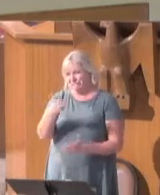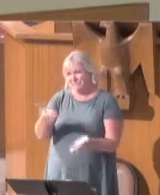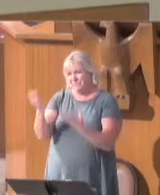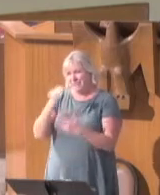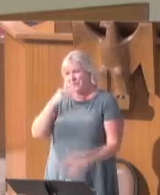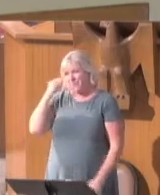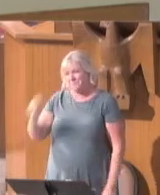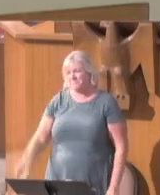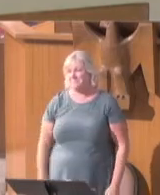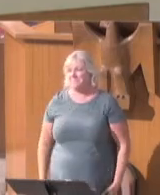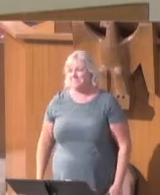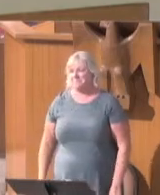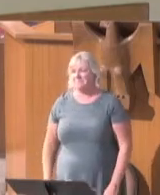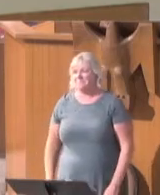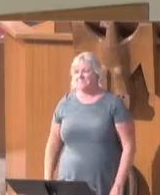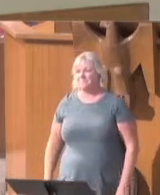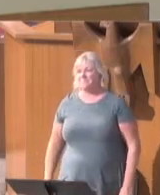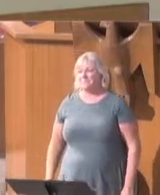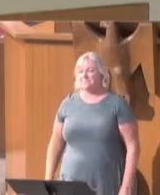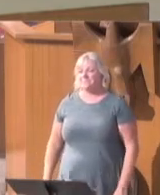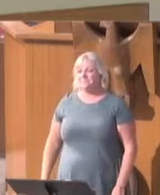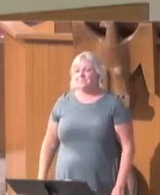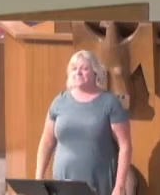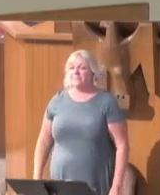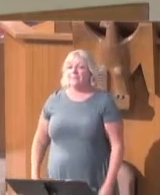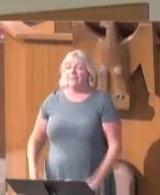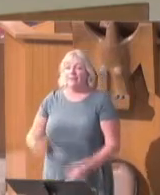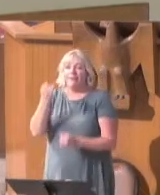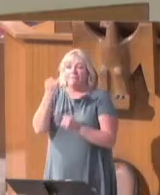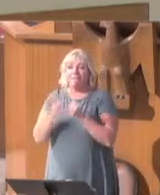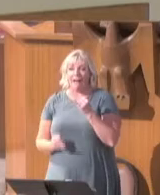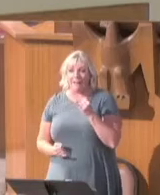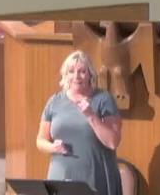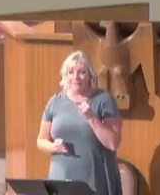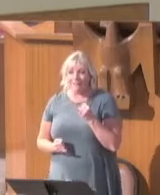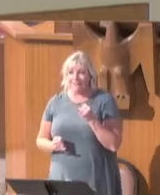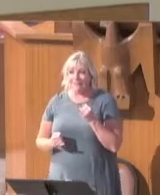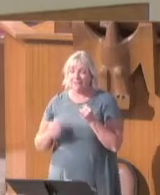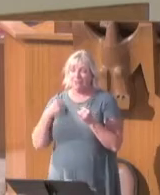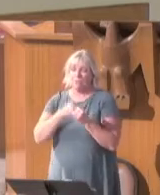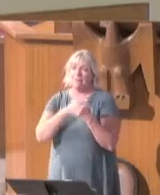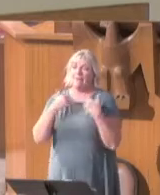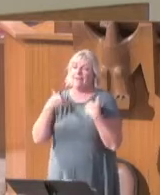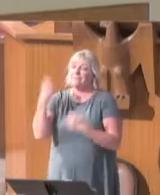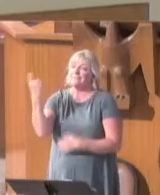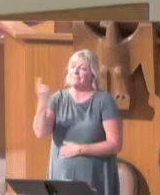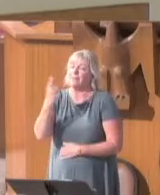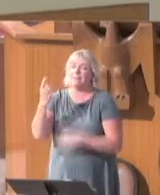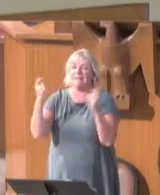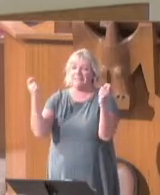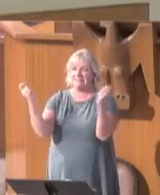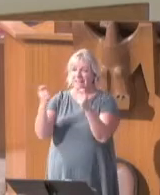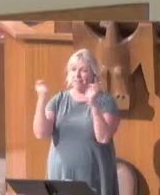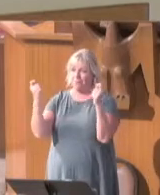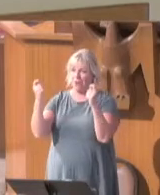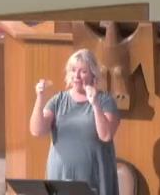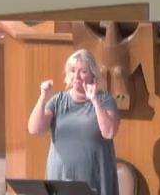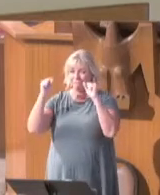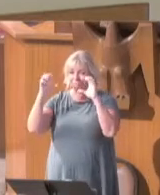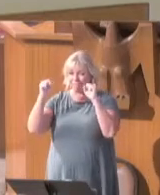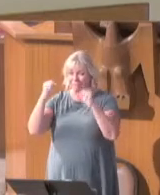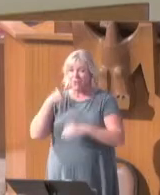We invite you to do that. Finally, we have something to celebrate that is so incredible. We're